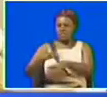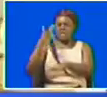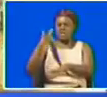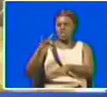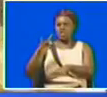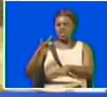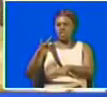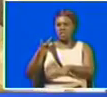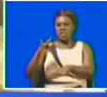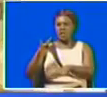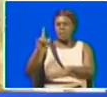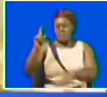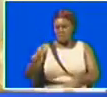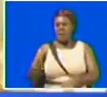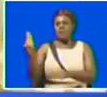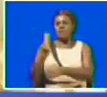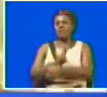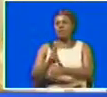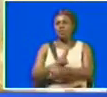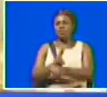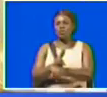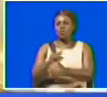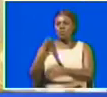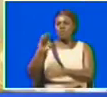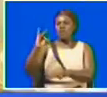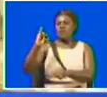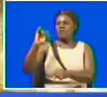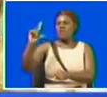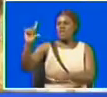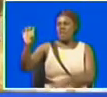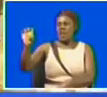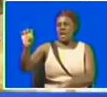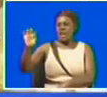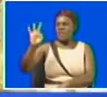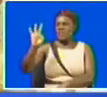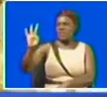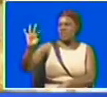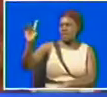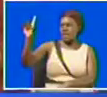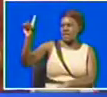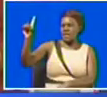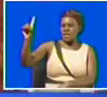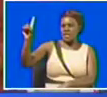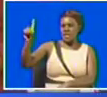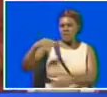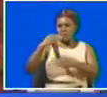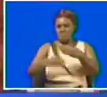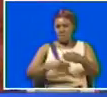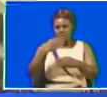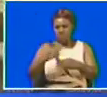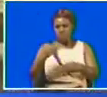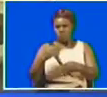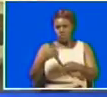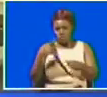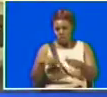interact with, you now have to use the filament, something we call filament. This is a 3D printing filament. The material comes in through